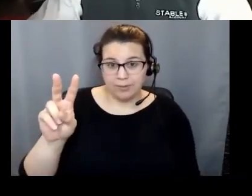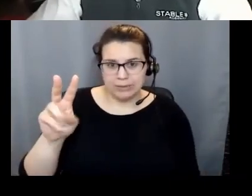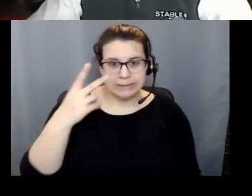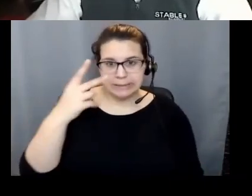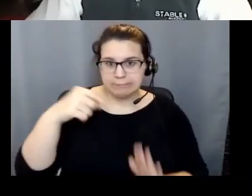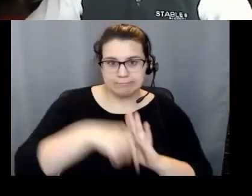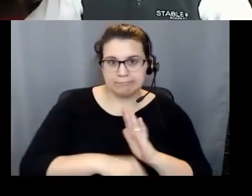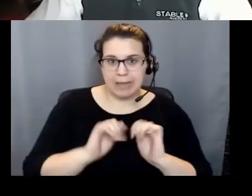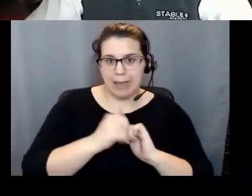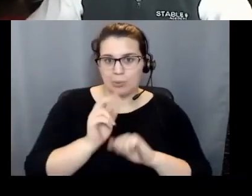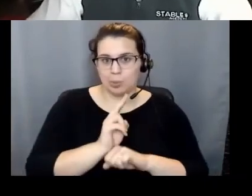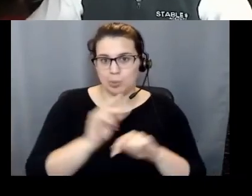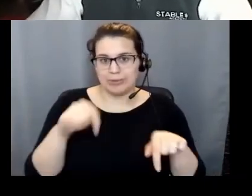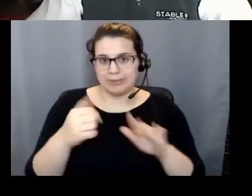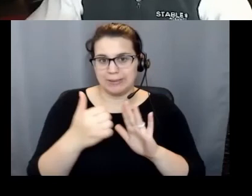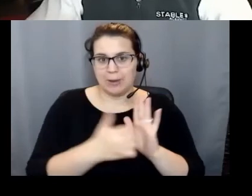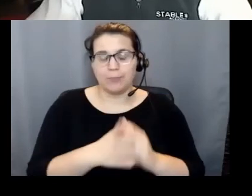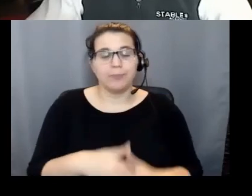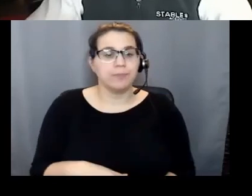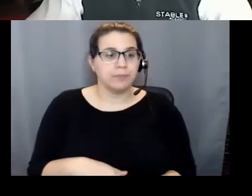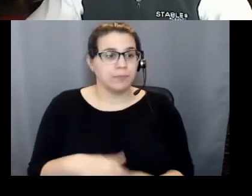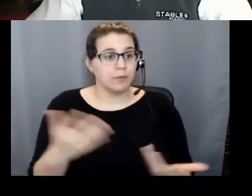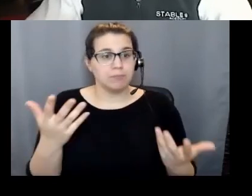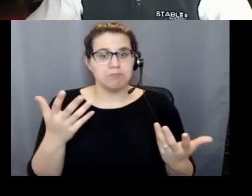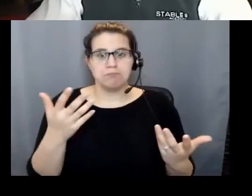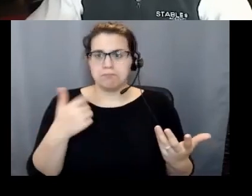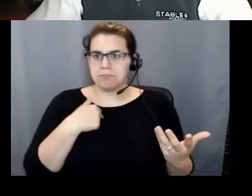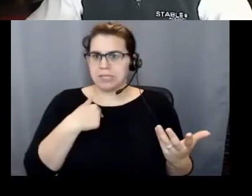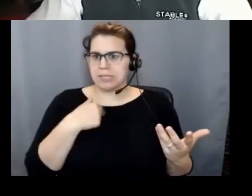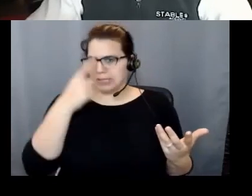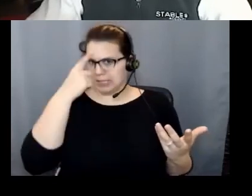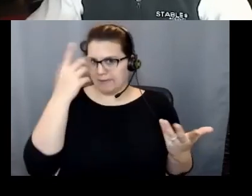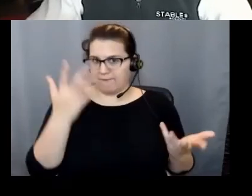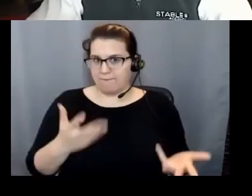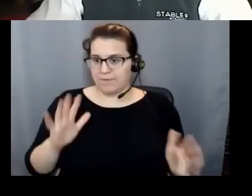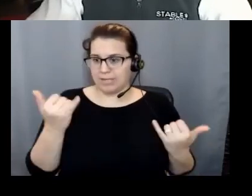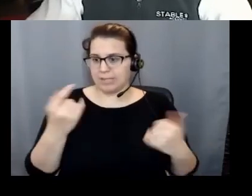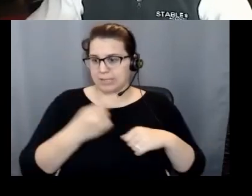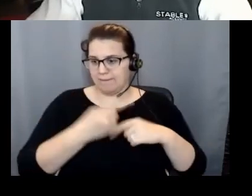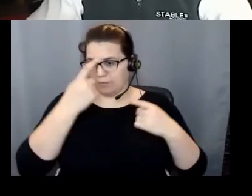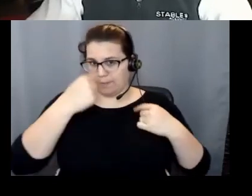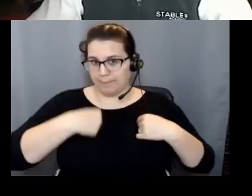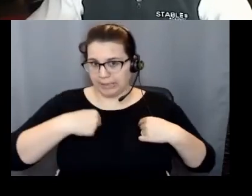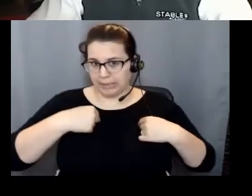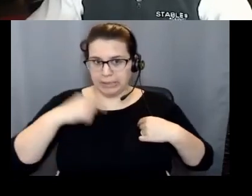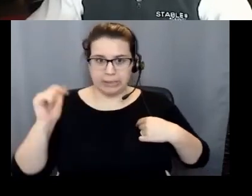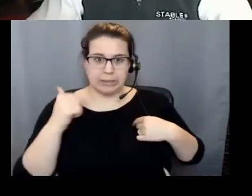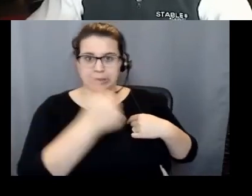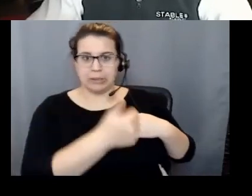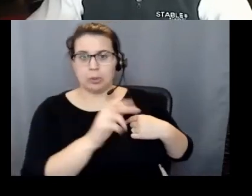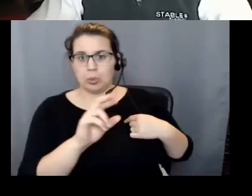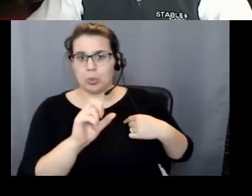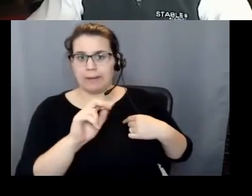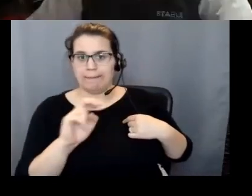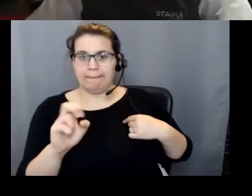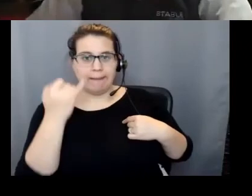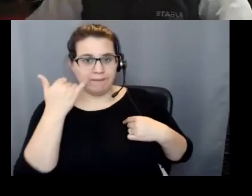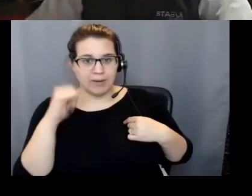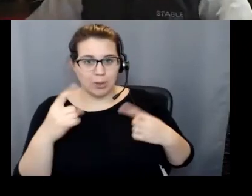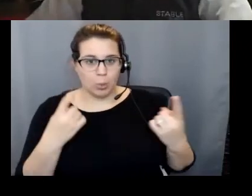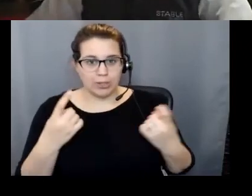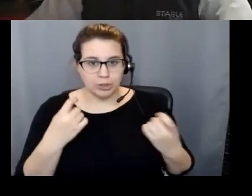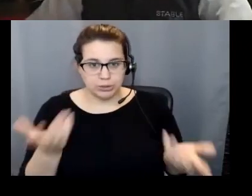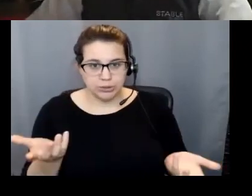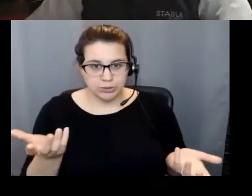is used. But wanted to finish there and turn some time back over to Roxanne for any particular questions